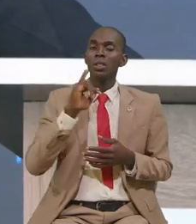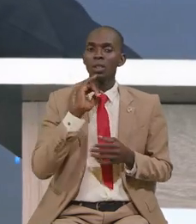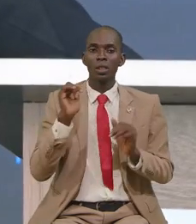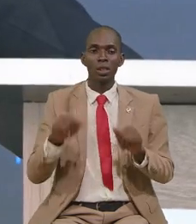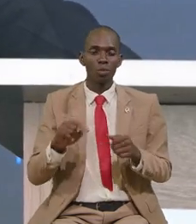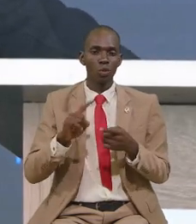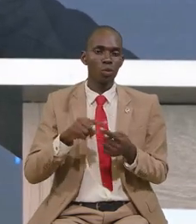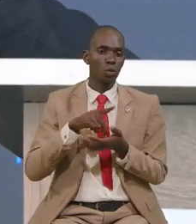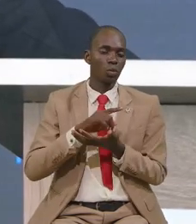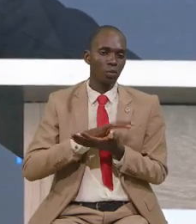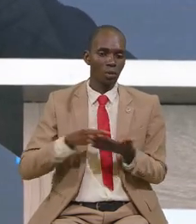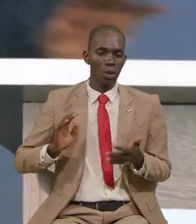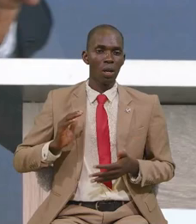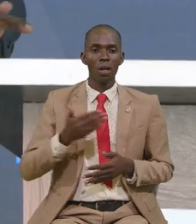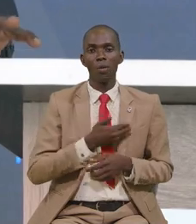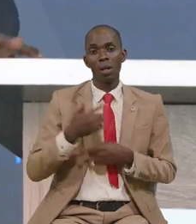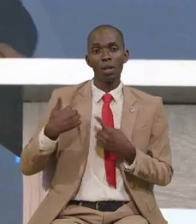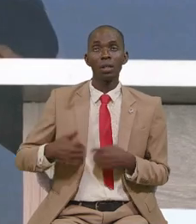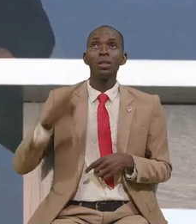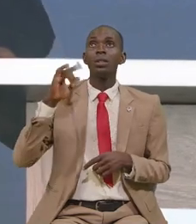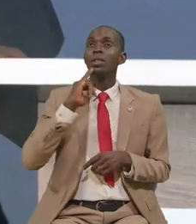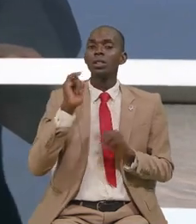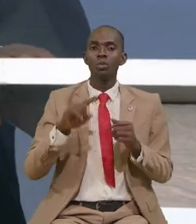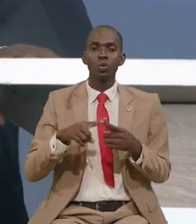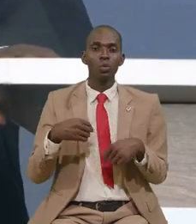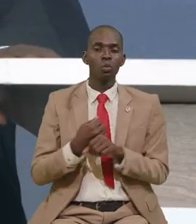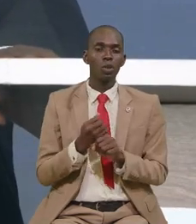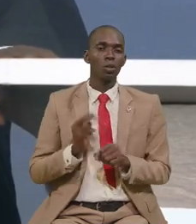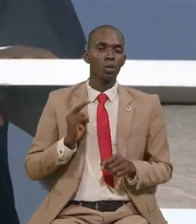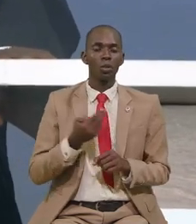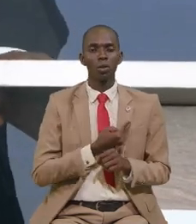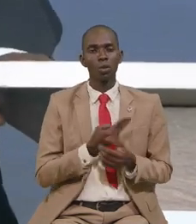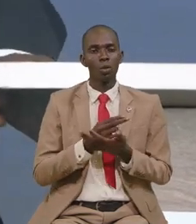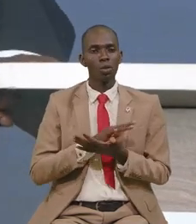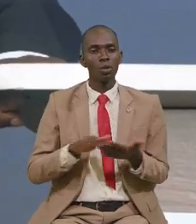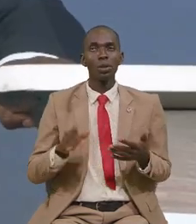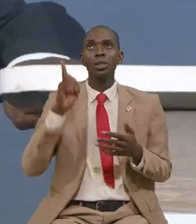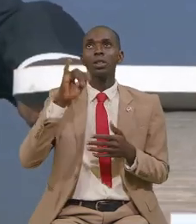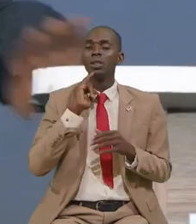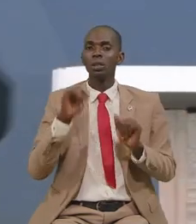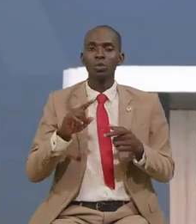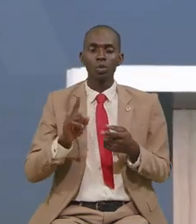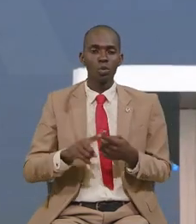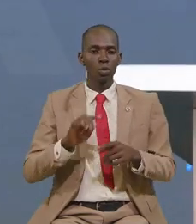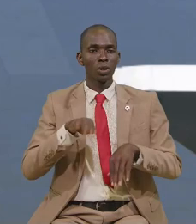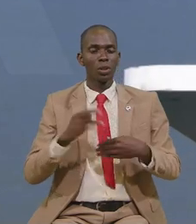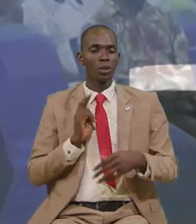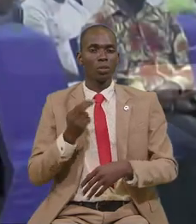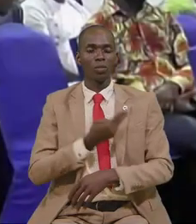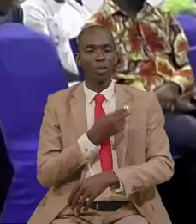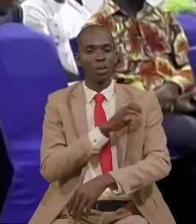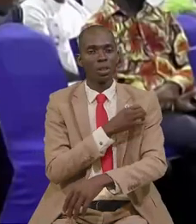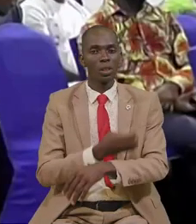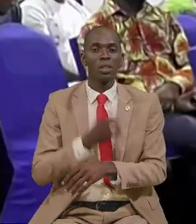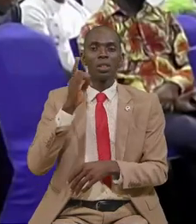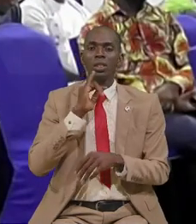our heart, is able to make us holy, is able to energize us, is able to empower us,